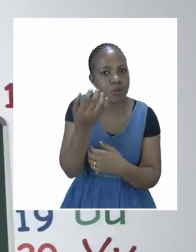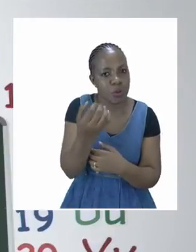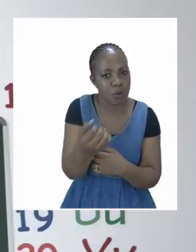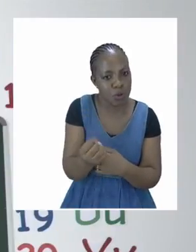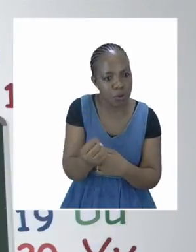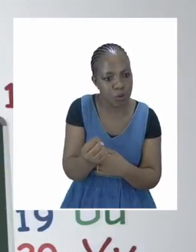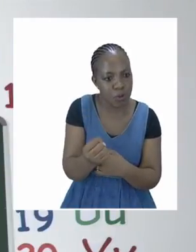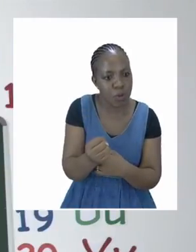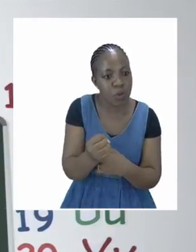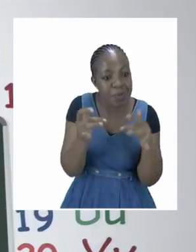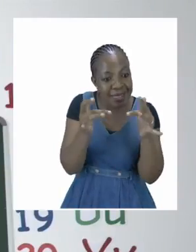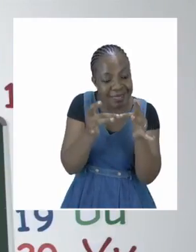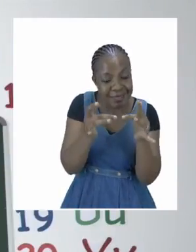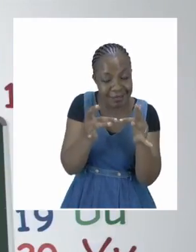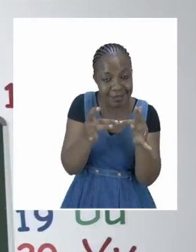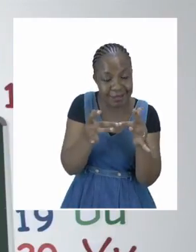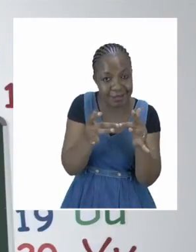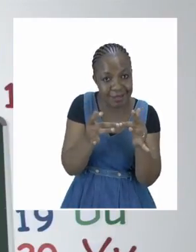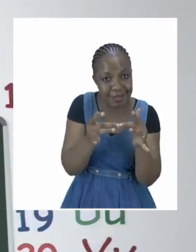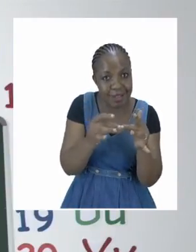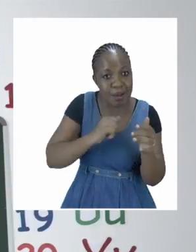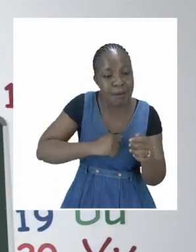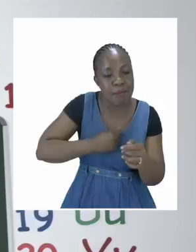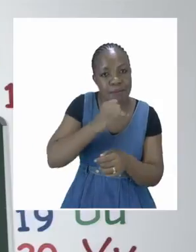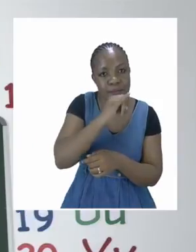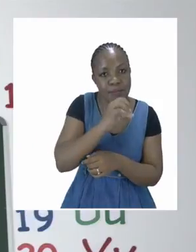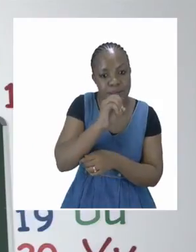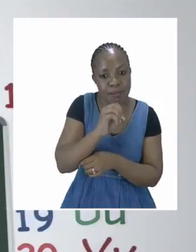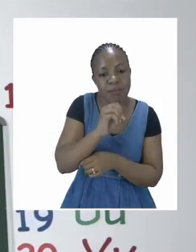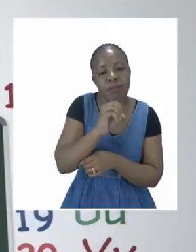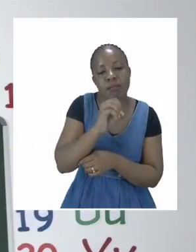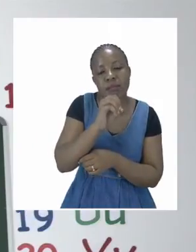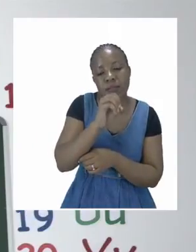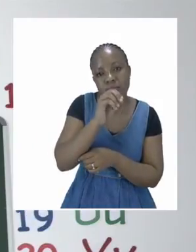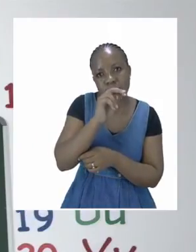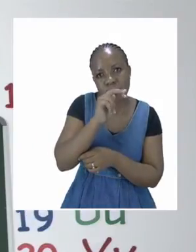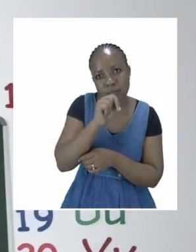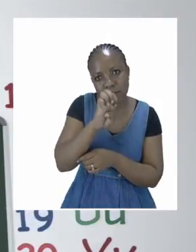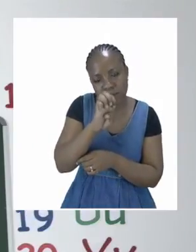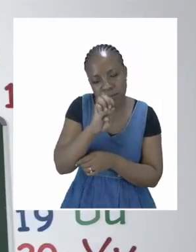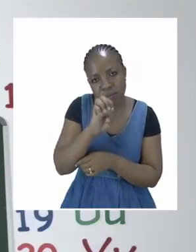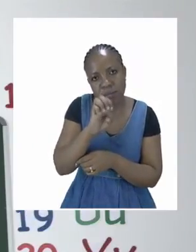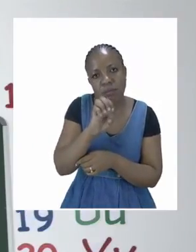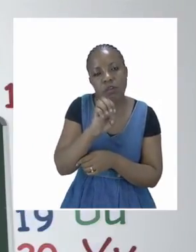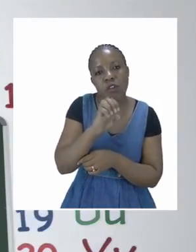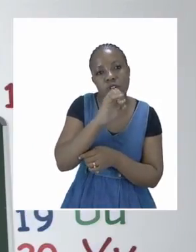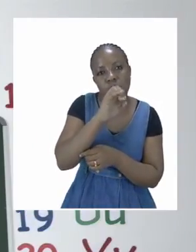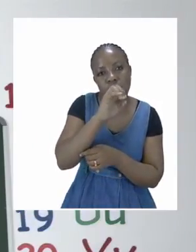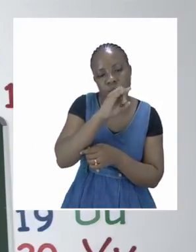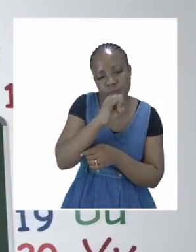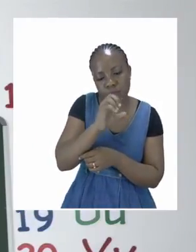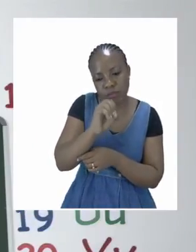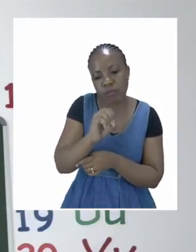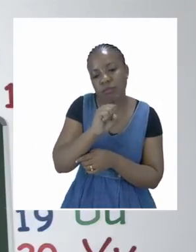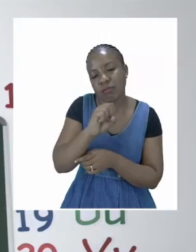our online platforms, MyZone and Zacky Facebook pages, and in addition,